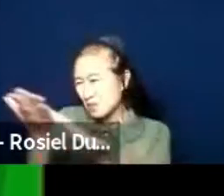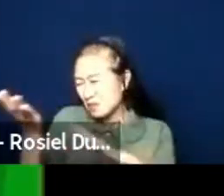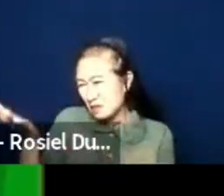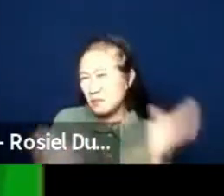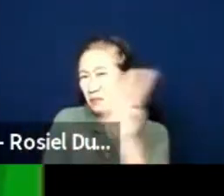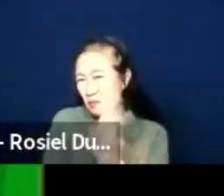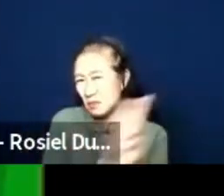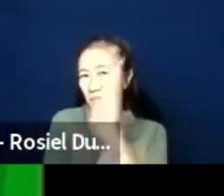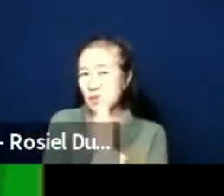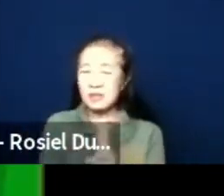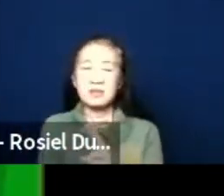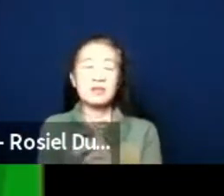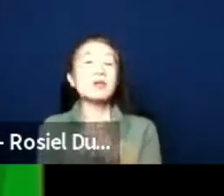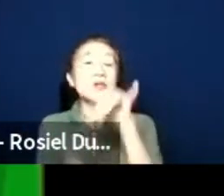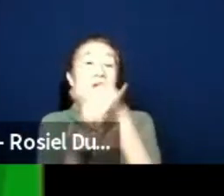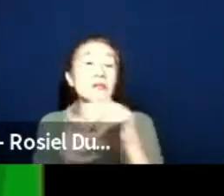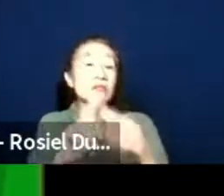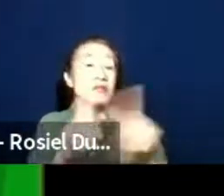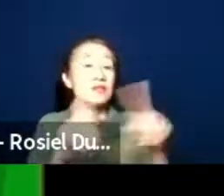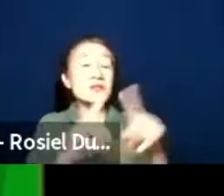and disaster.